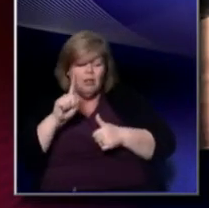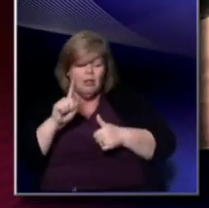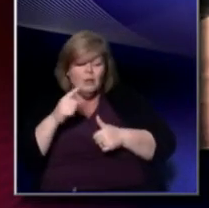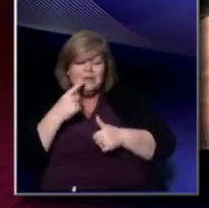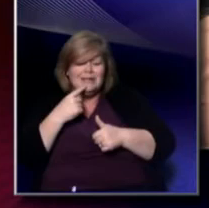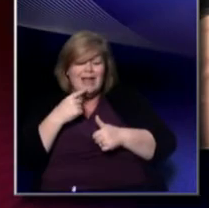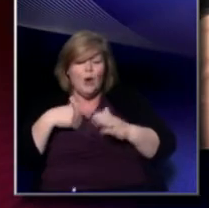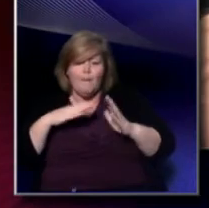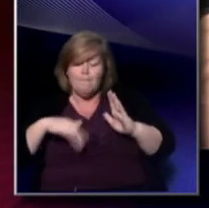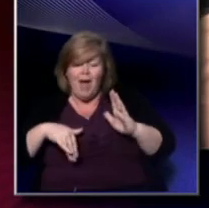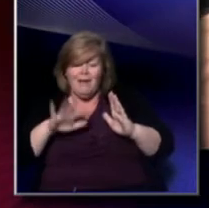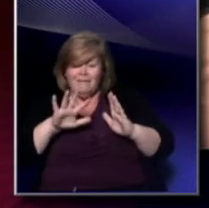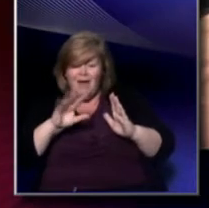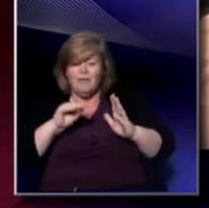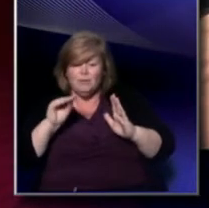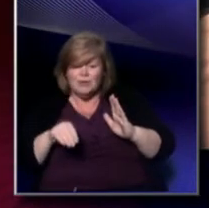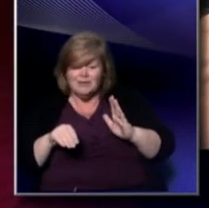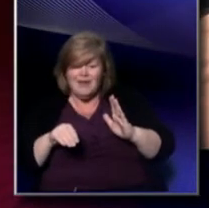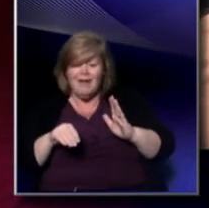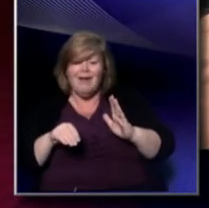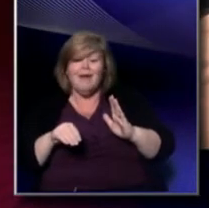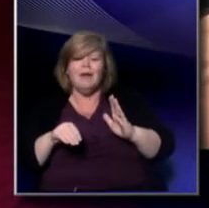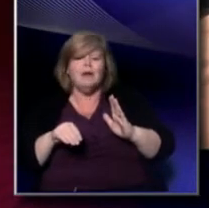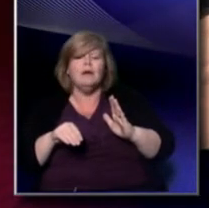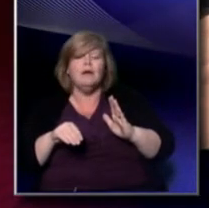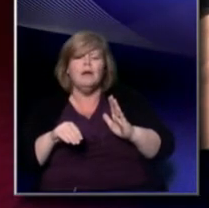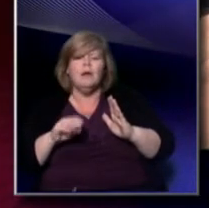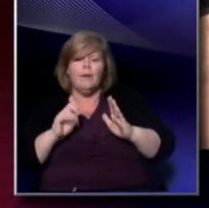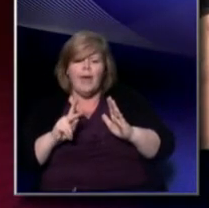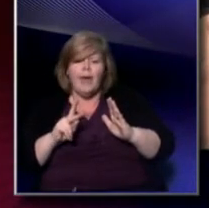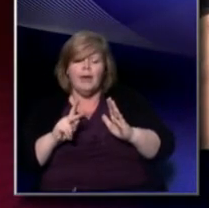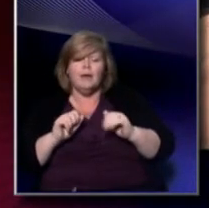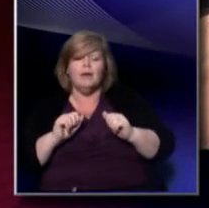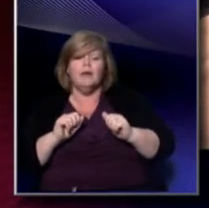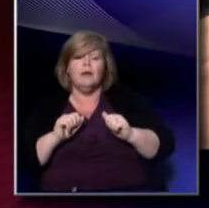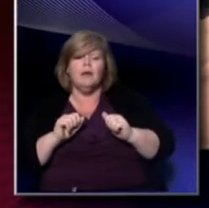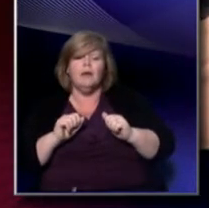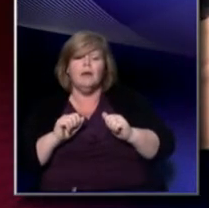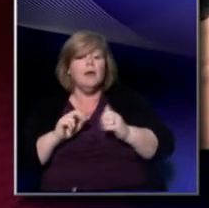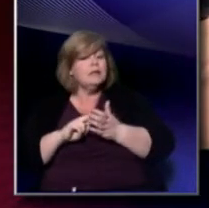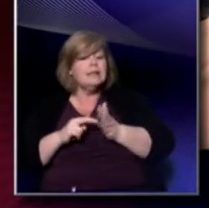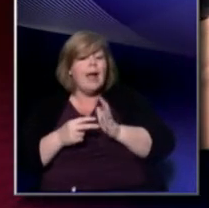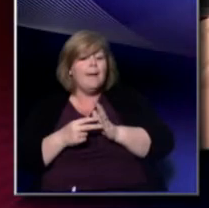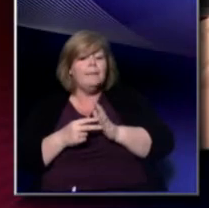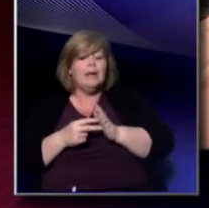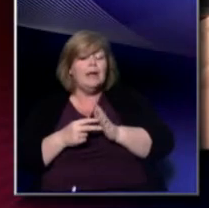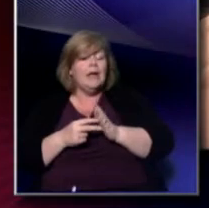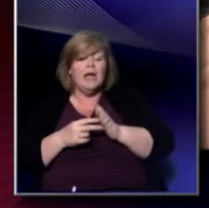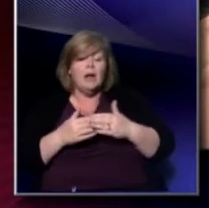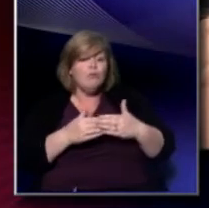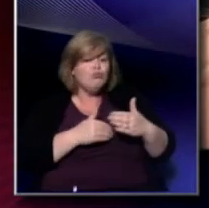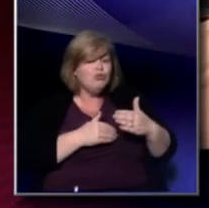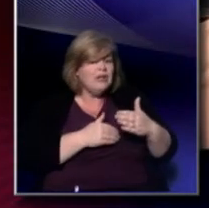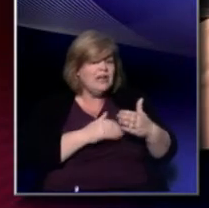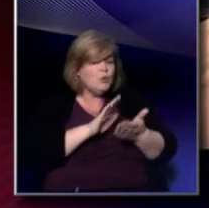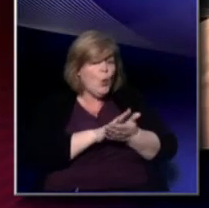We're in the bottom 5% talking about. Does this mean preschool through 12th